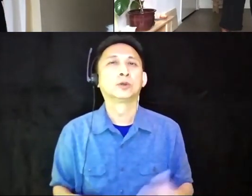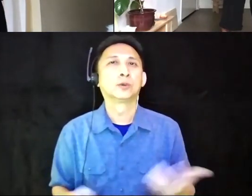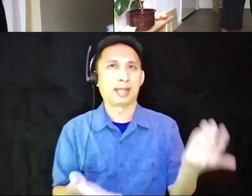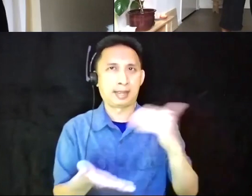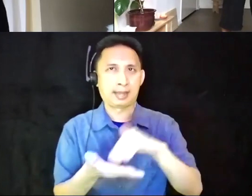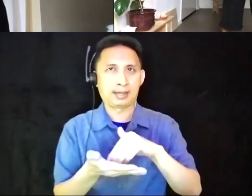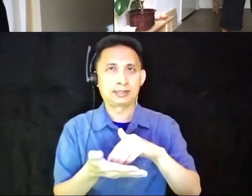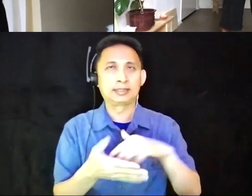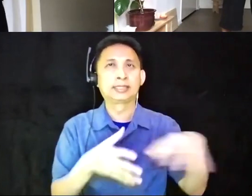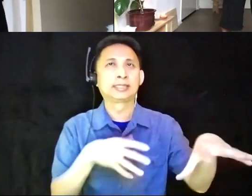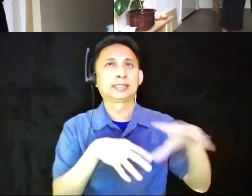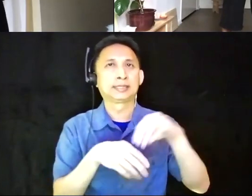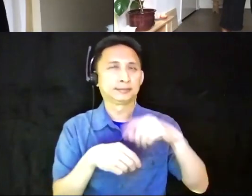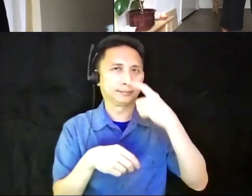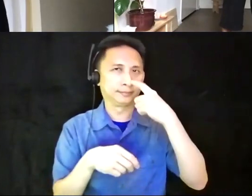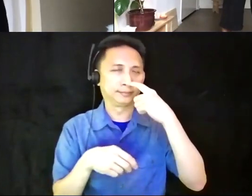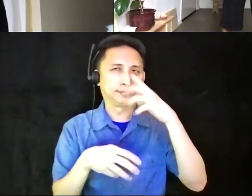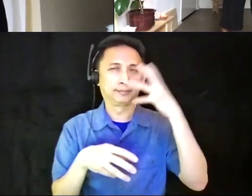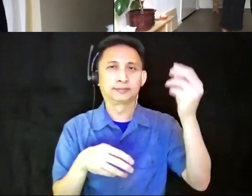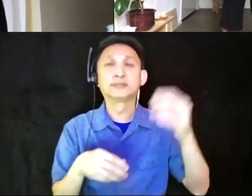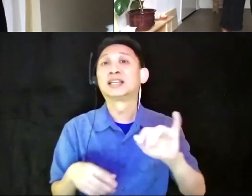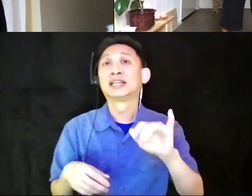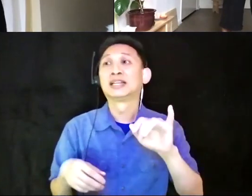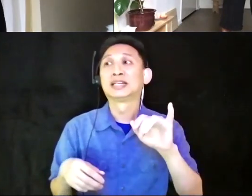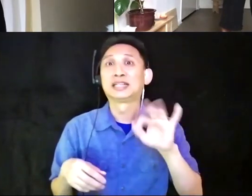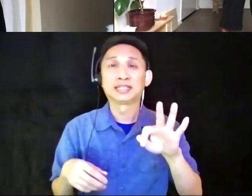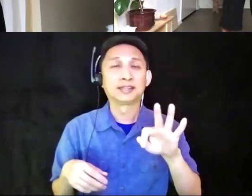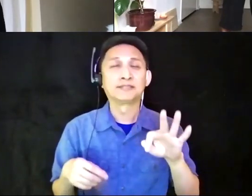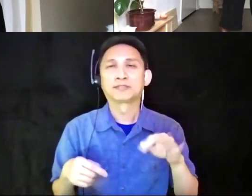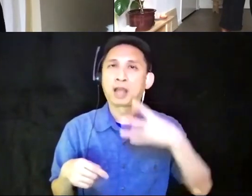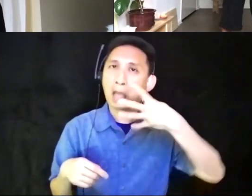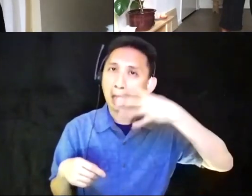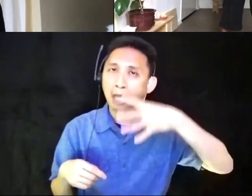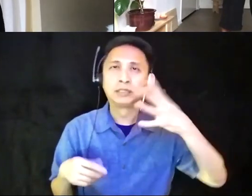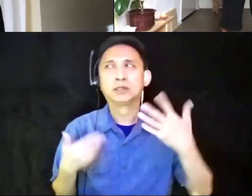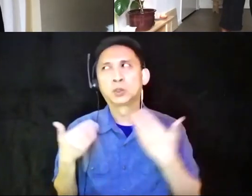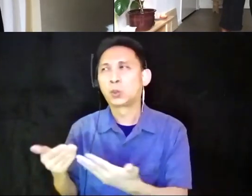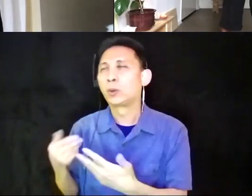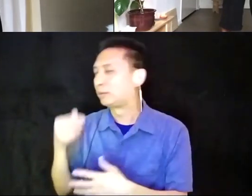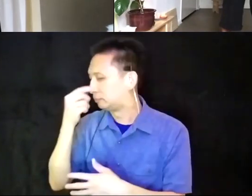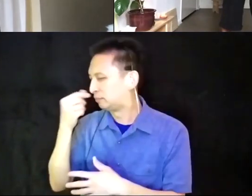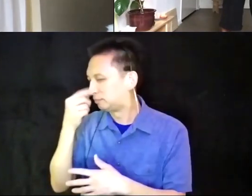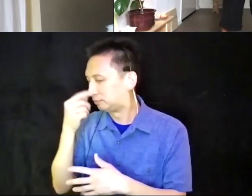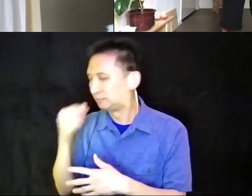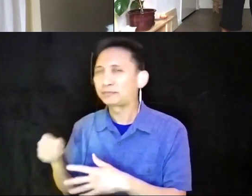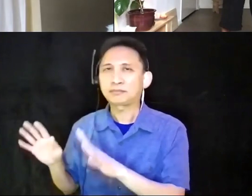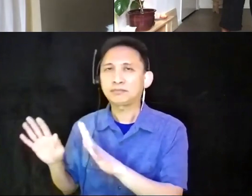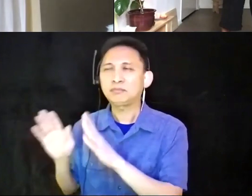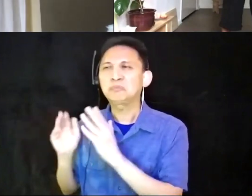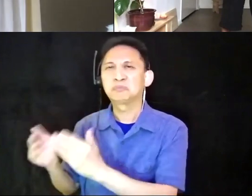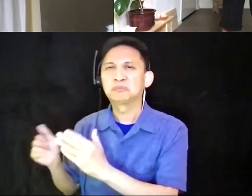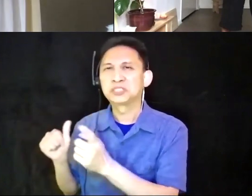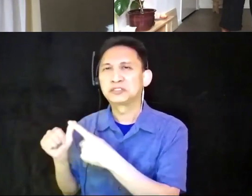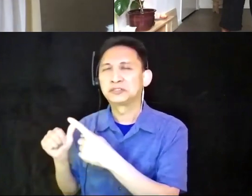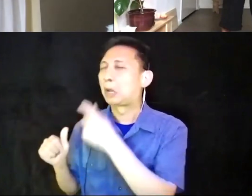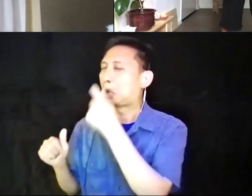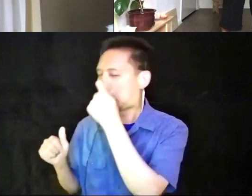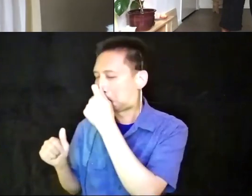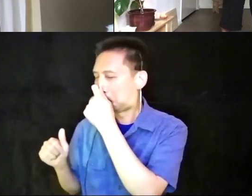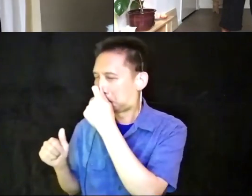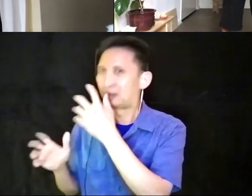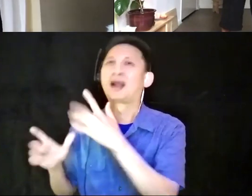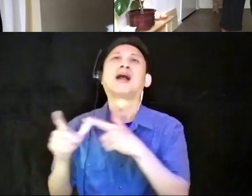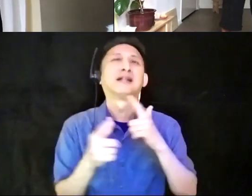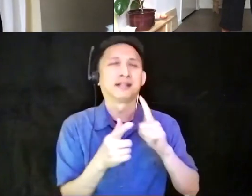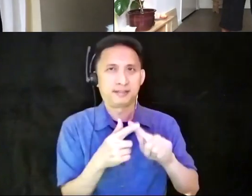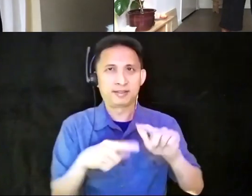you have any kind of runny nose, I'd encourage you to blow your nose first, because it is a forceful exhalation and some things could come out.